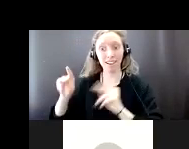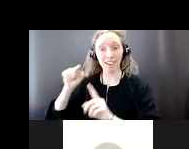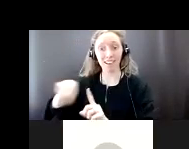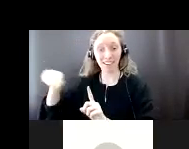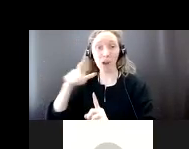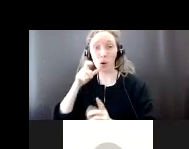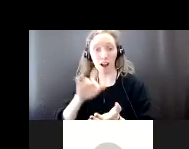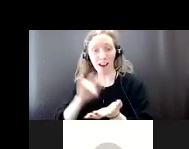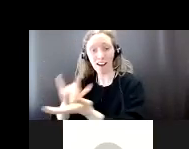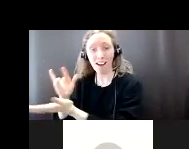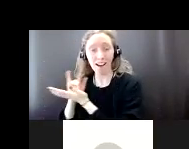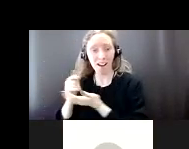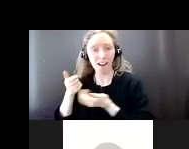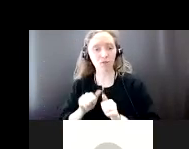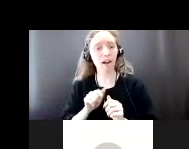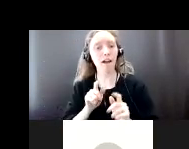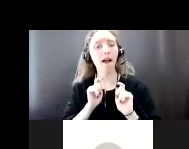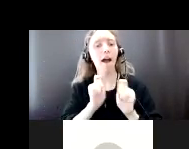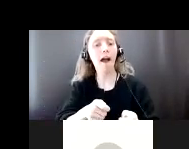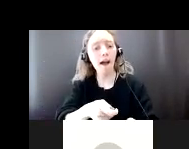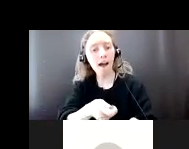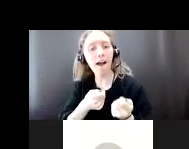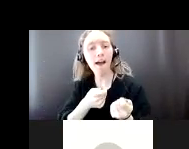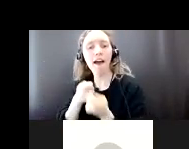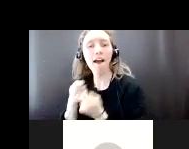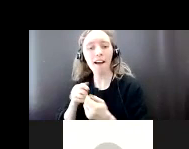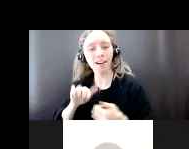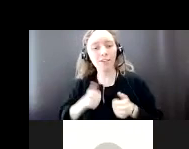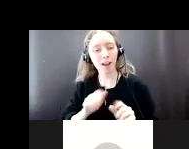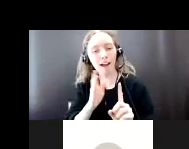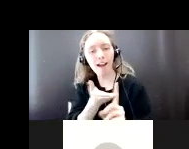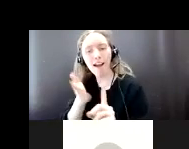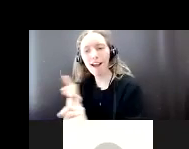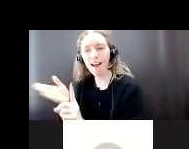our best interest. So what are some of those investment type frauds out there?